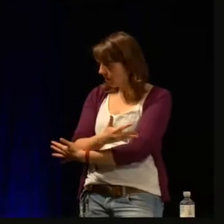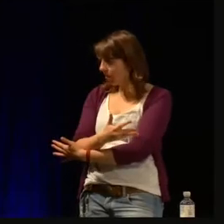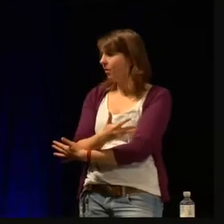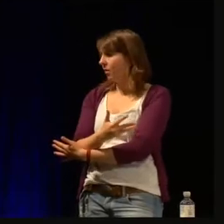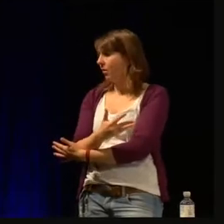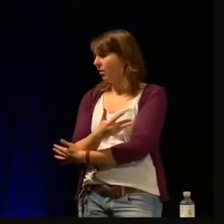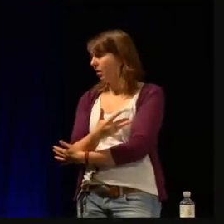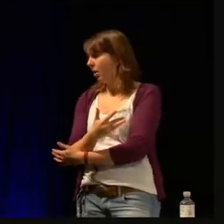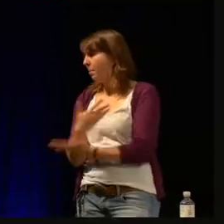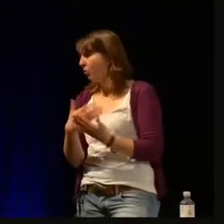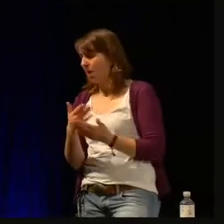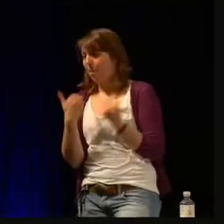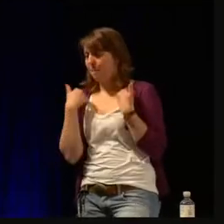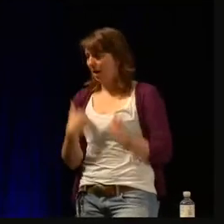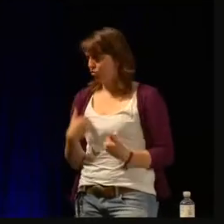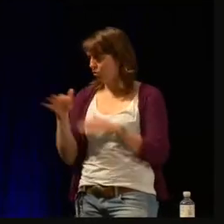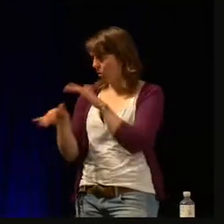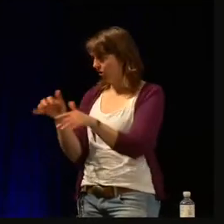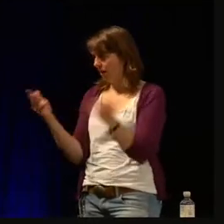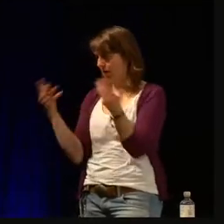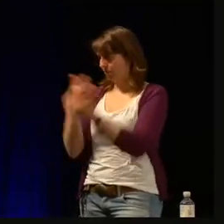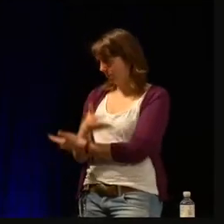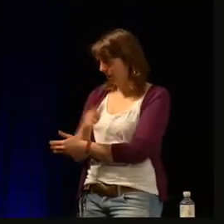to take the class of gorilla